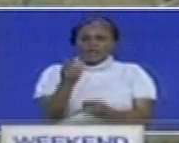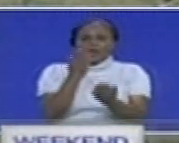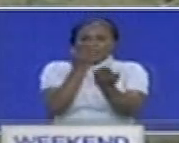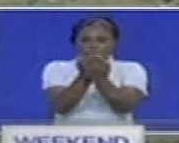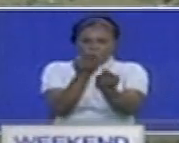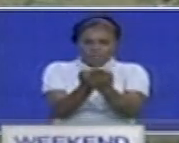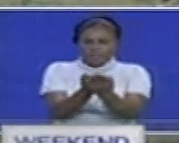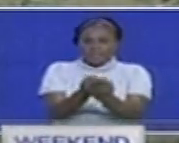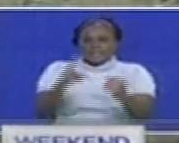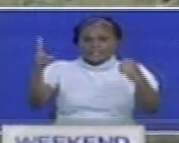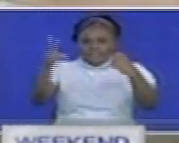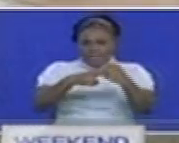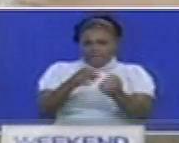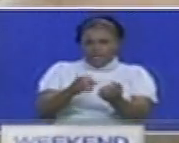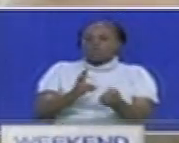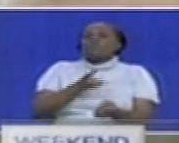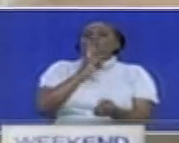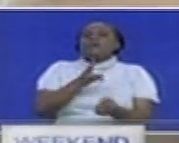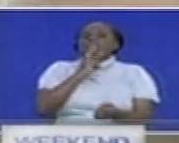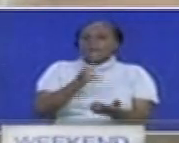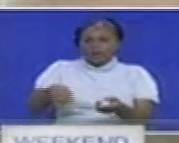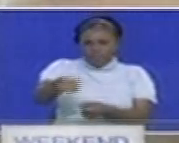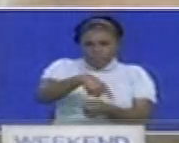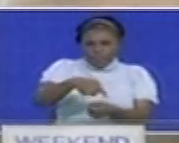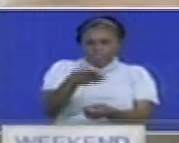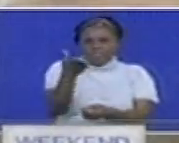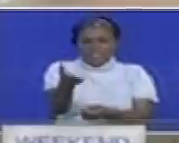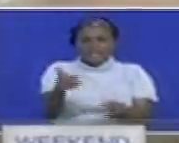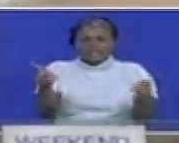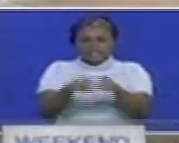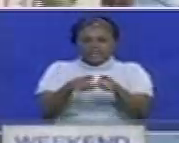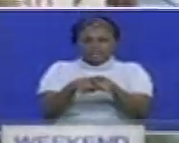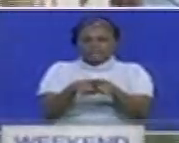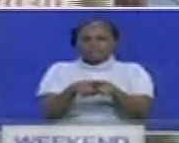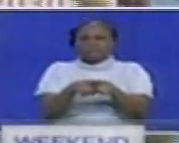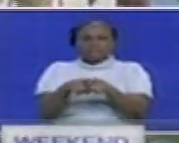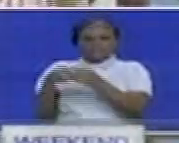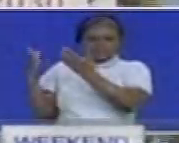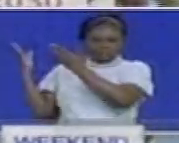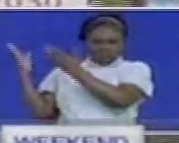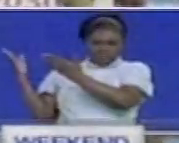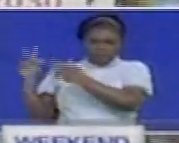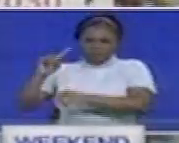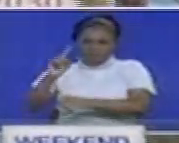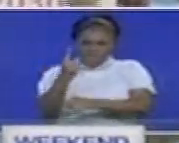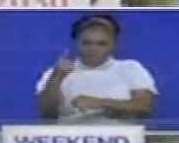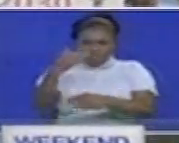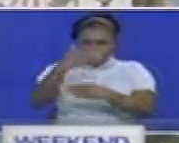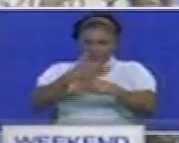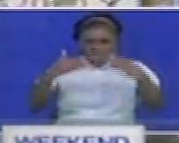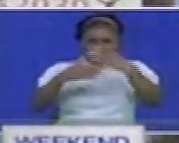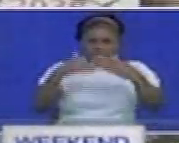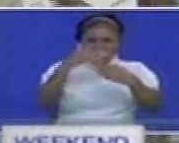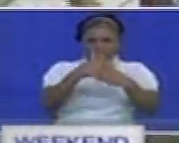7 boreholes have been drilled and a fence put up. The design of the Sales Pavilion, which will be the first building on what has